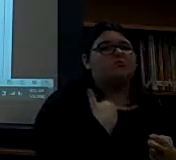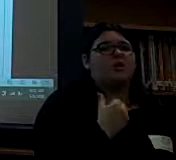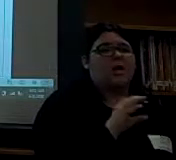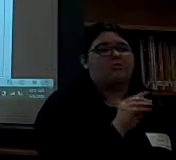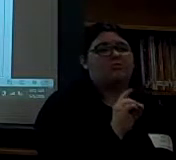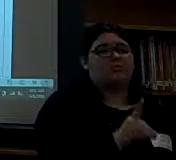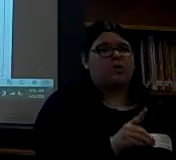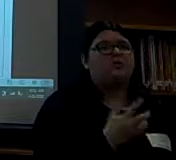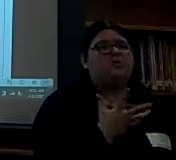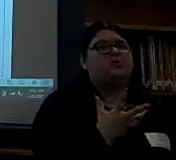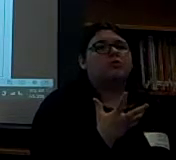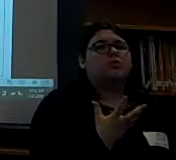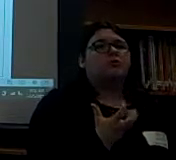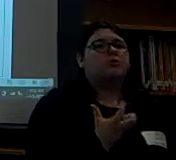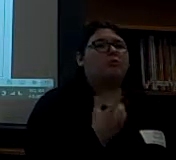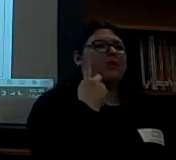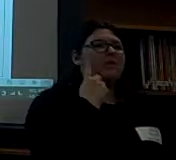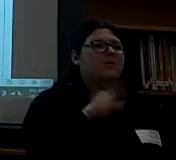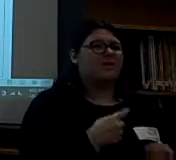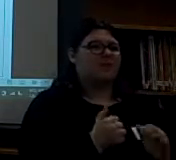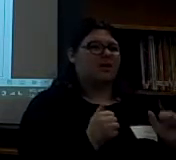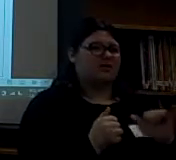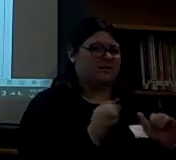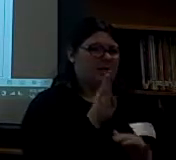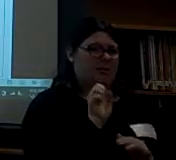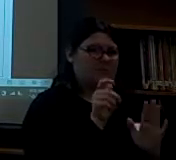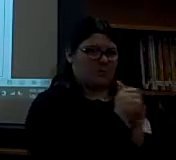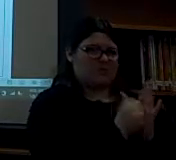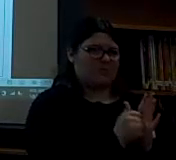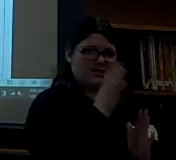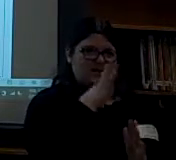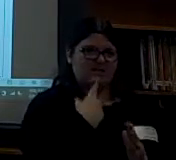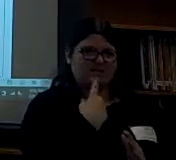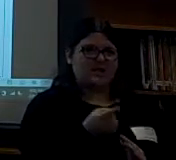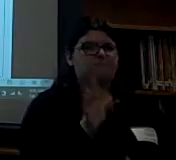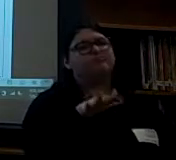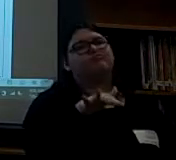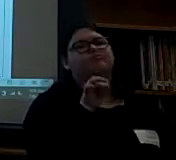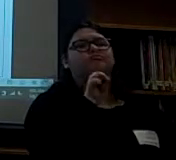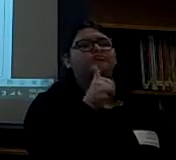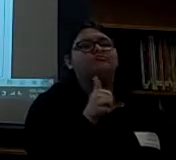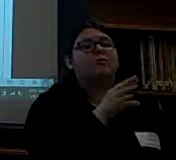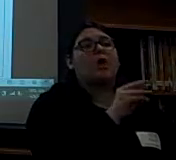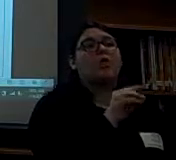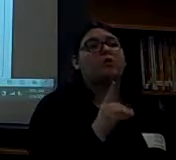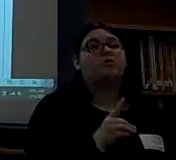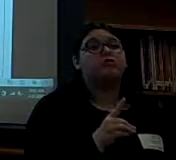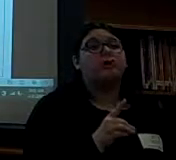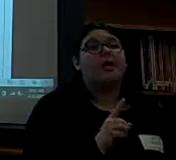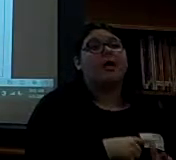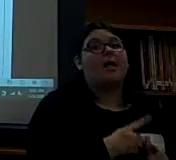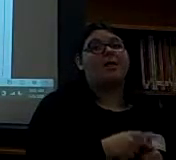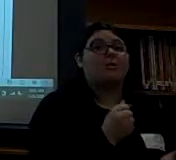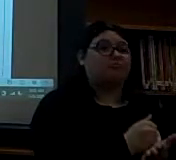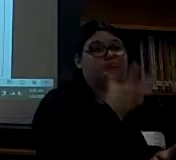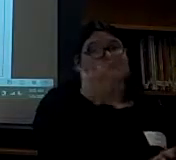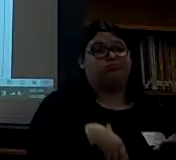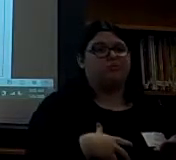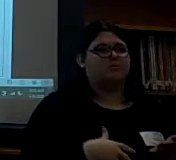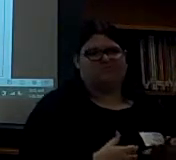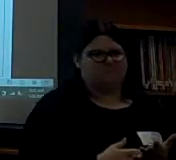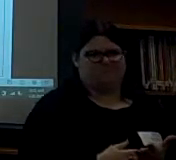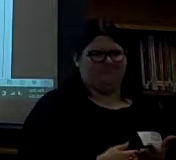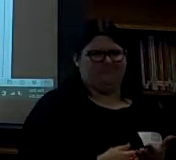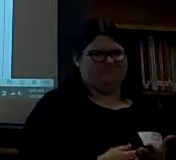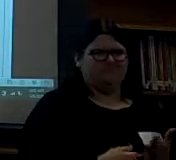withdrawals. What you want to think about is, just like with a bank account, we never say, hey, I'm not going to make any withdrawals and then I'll be rich. So we don't want to